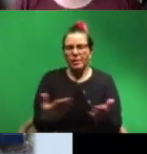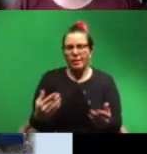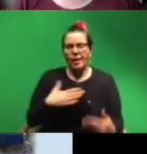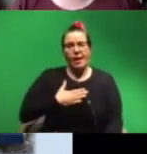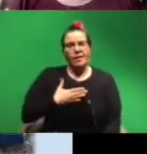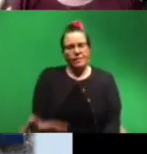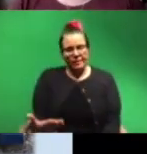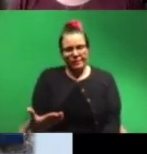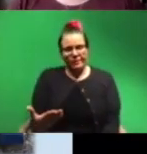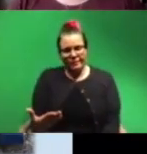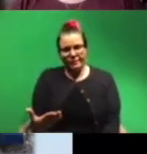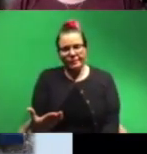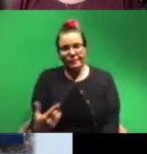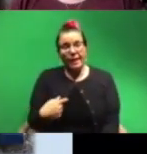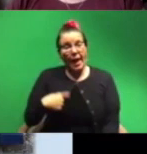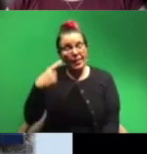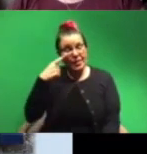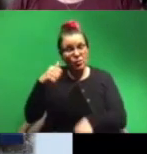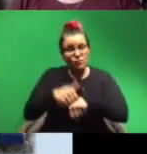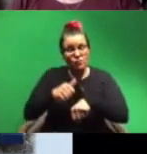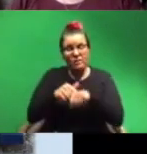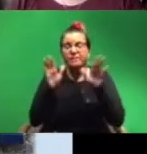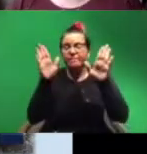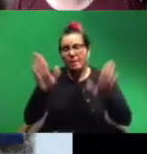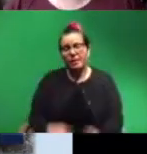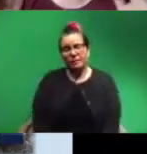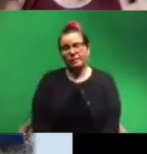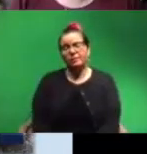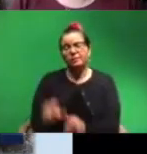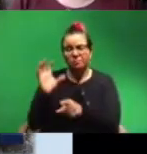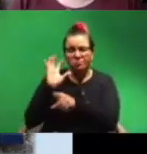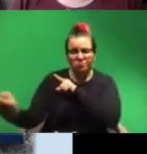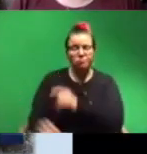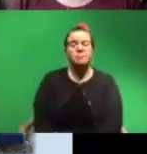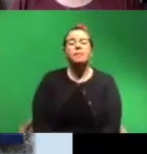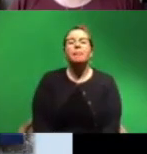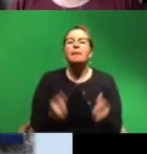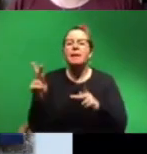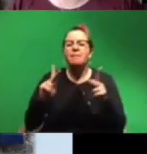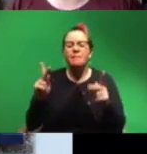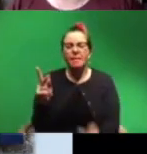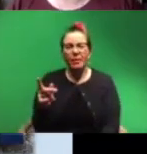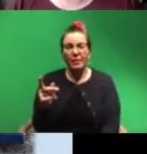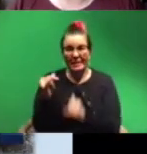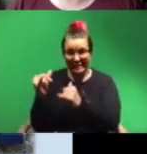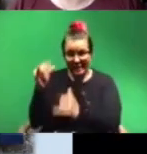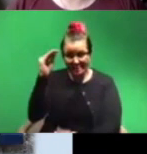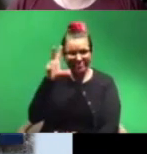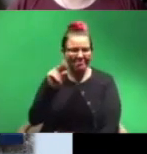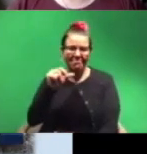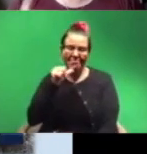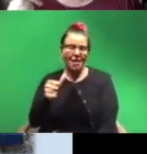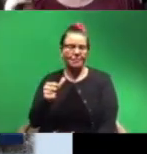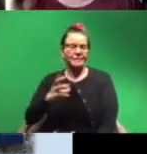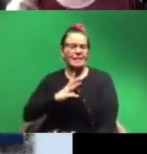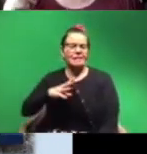you now. I think that rocks are fabulous, okay? Lots of people do not share this view with me. That is fine,